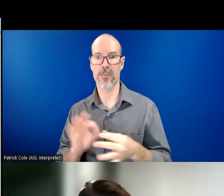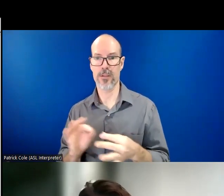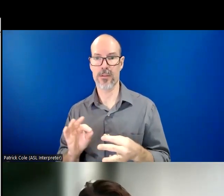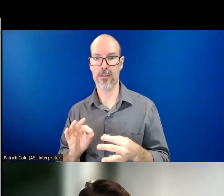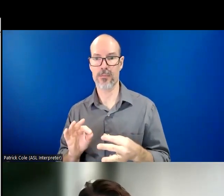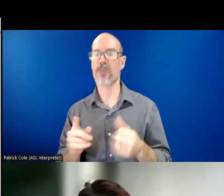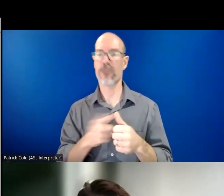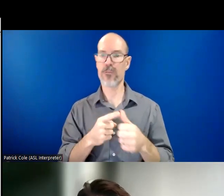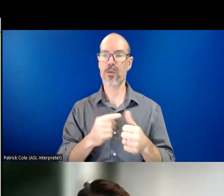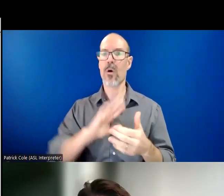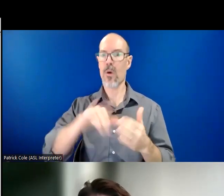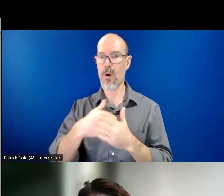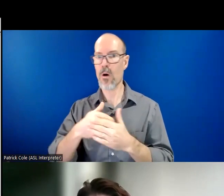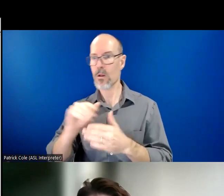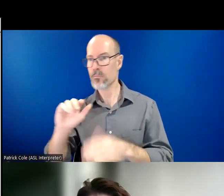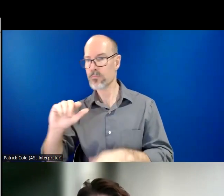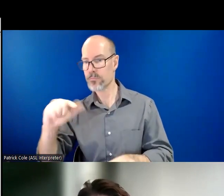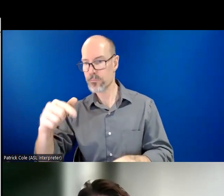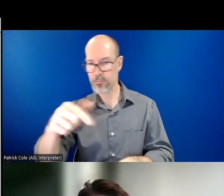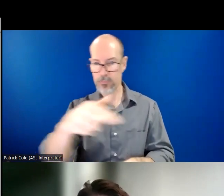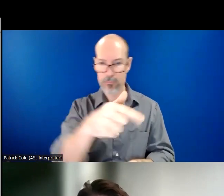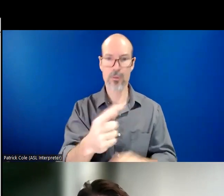after all the people have been called or the questions have been read.